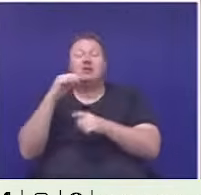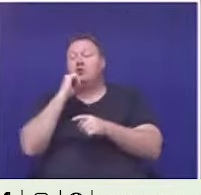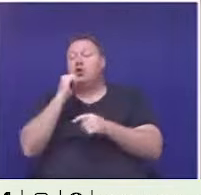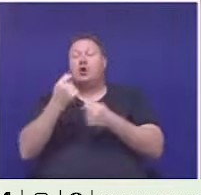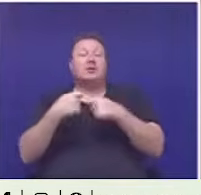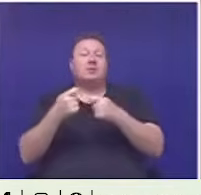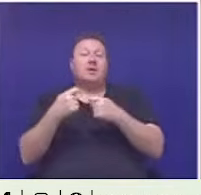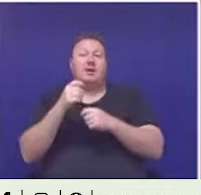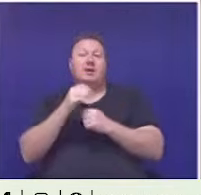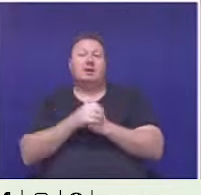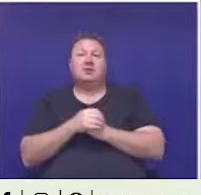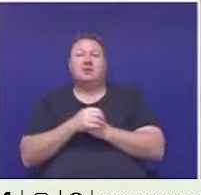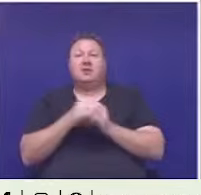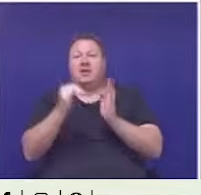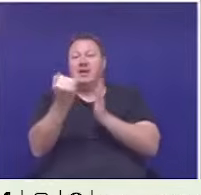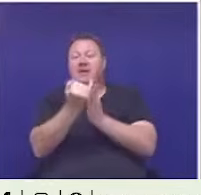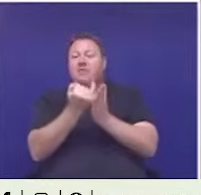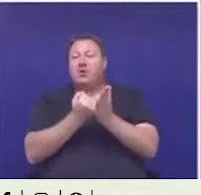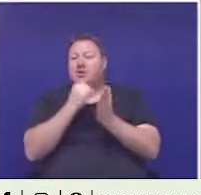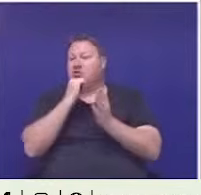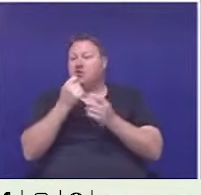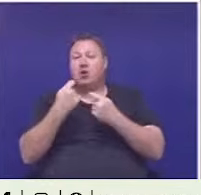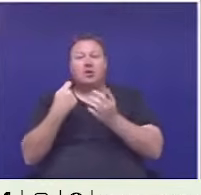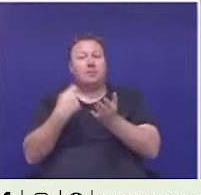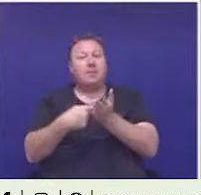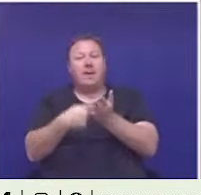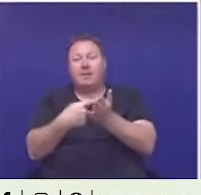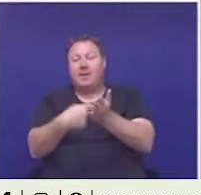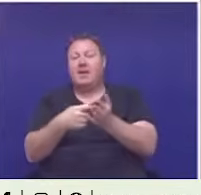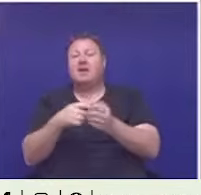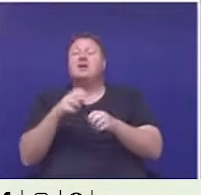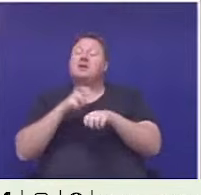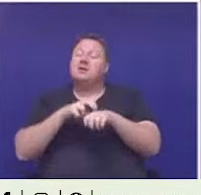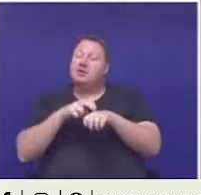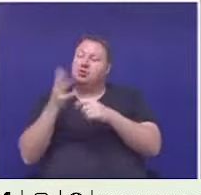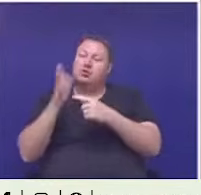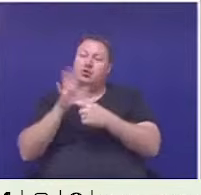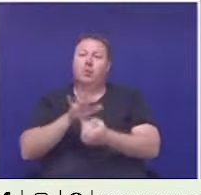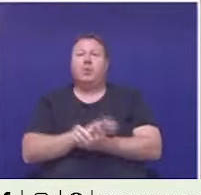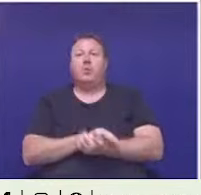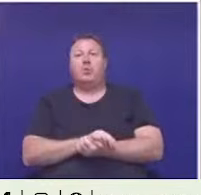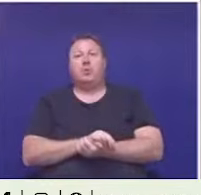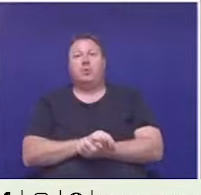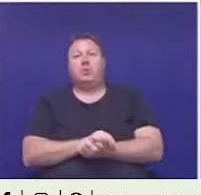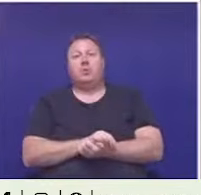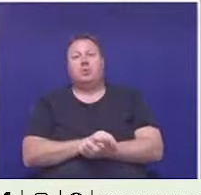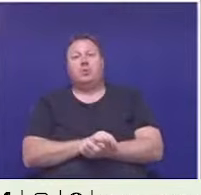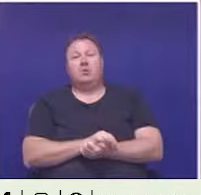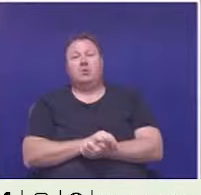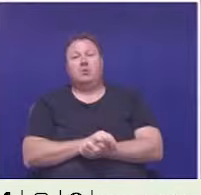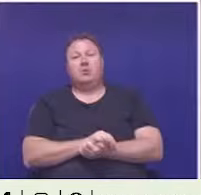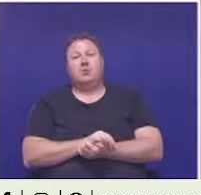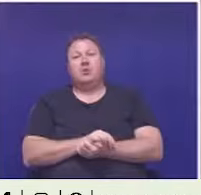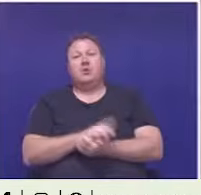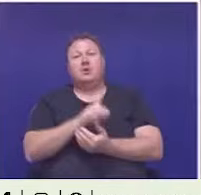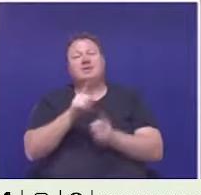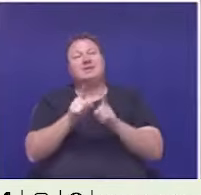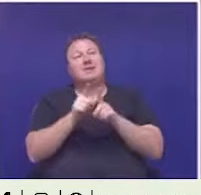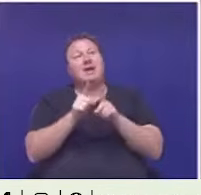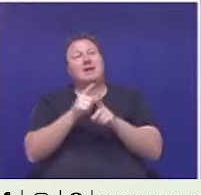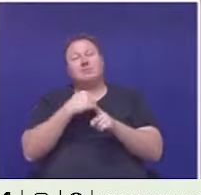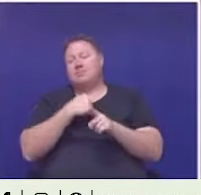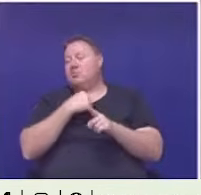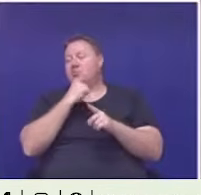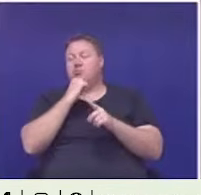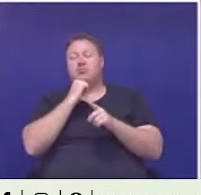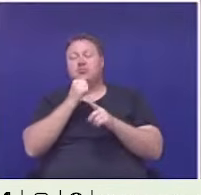that if it's invoices that have not been paid, you need to make sure that this is the case. Because also, I'm not going to